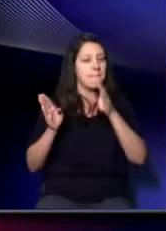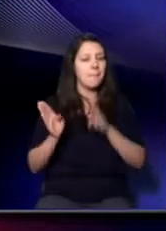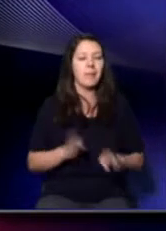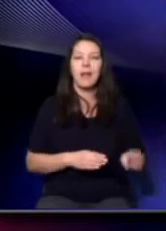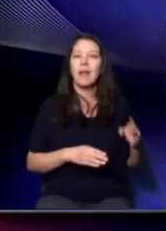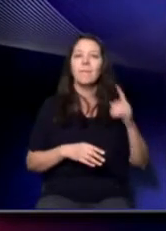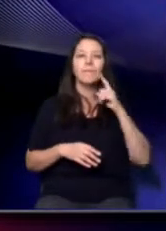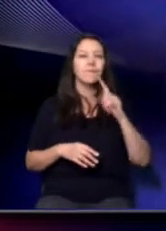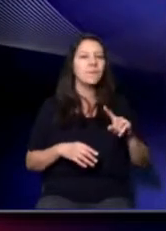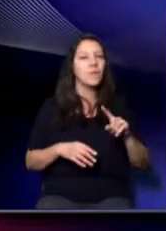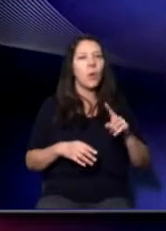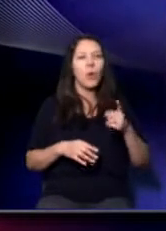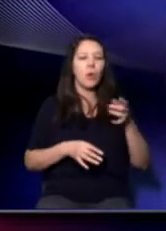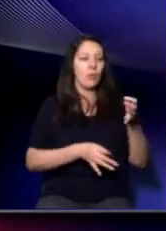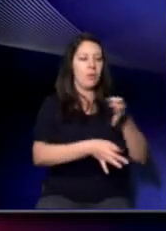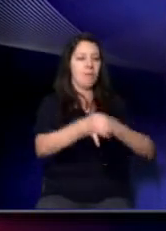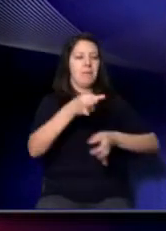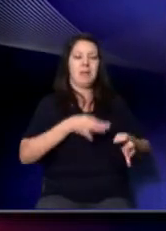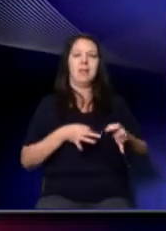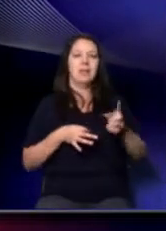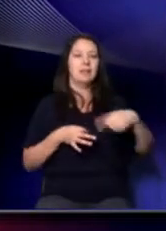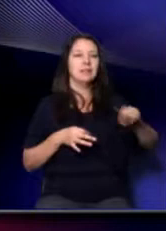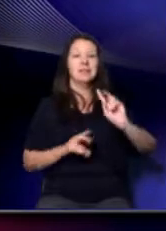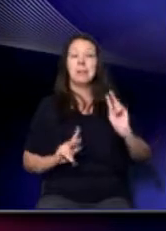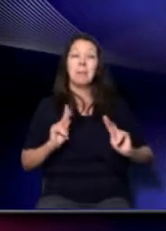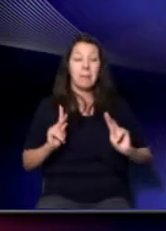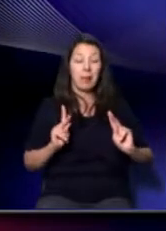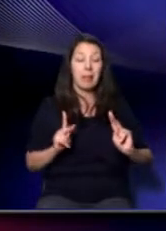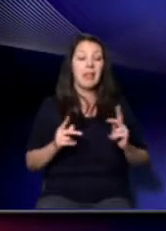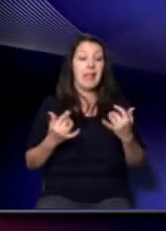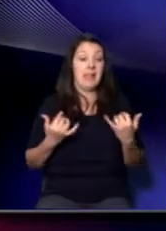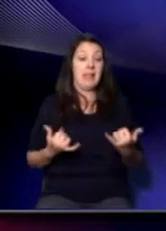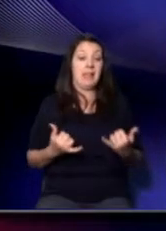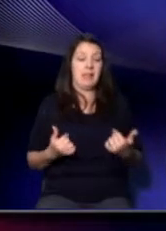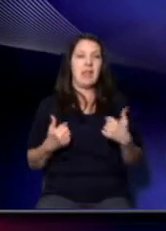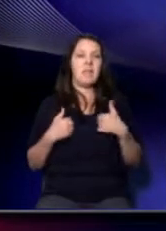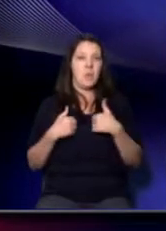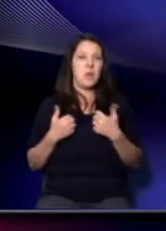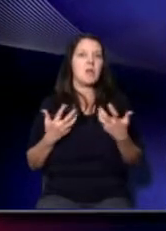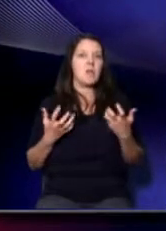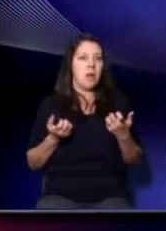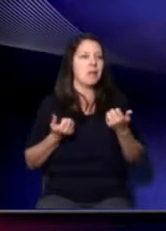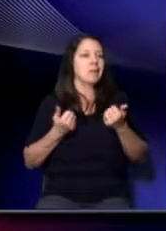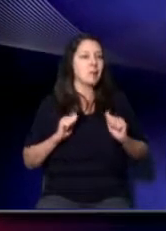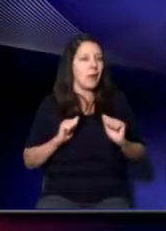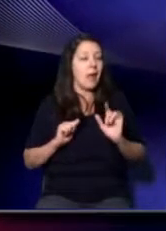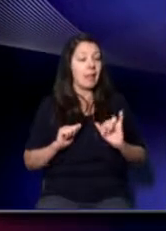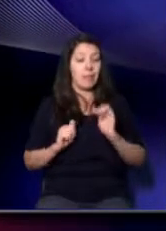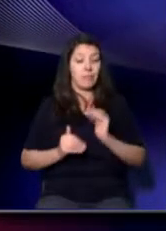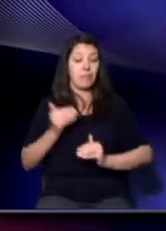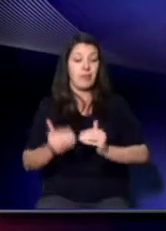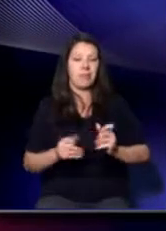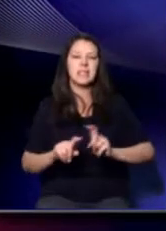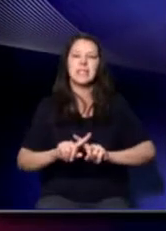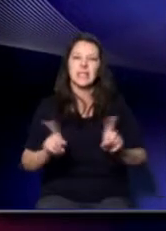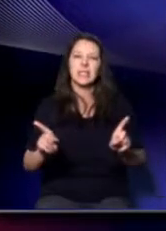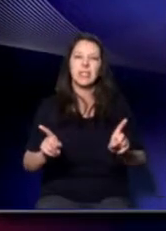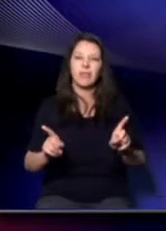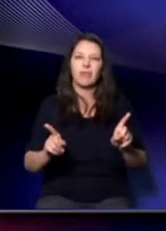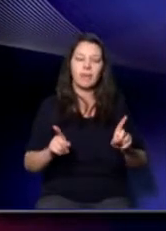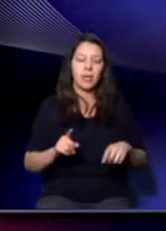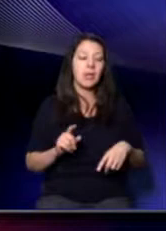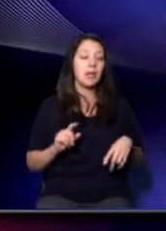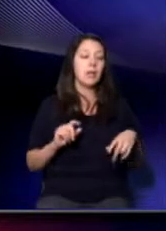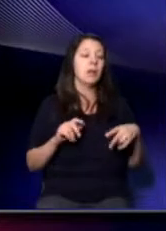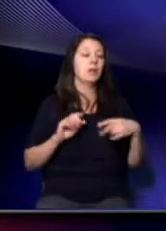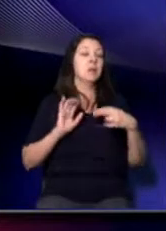for replacing people. This time, we want to try to do it differently. So during the month of